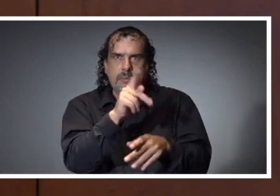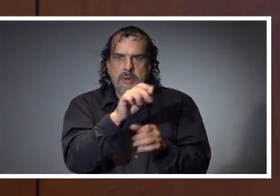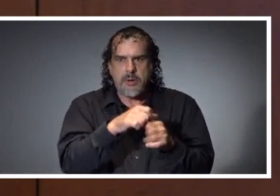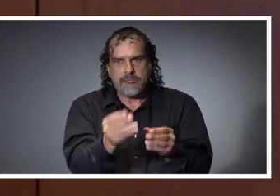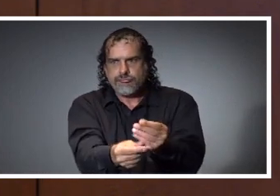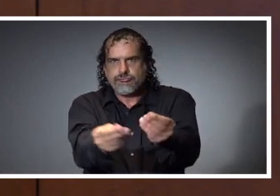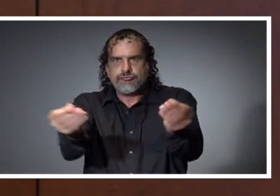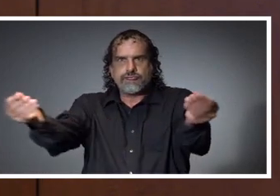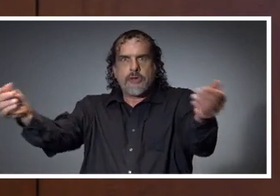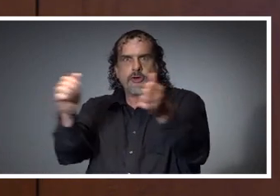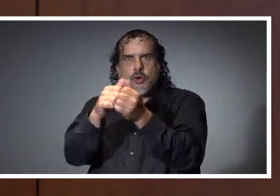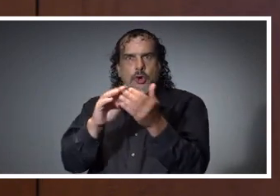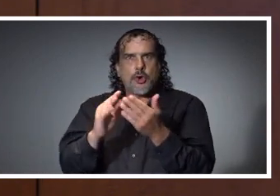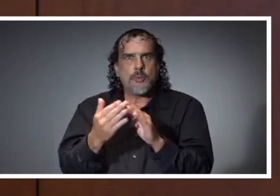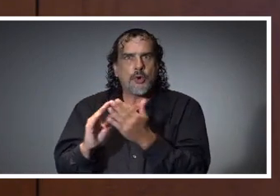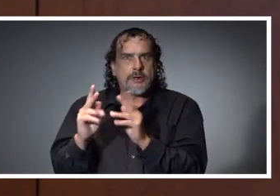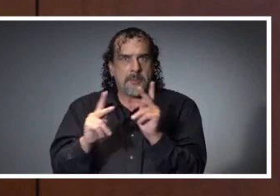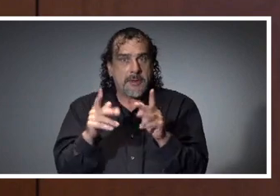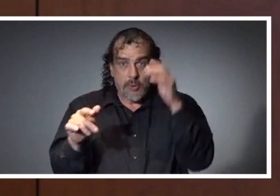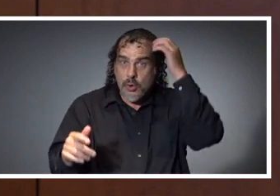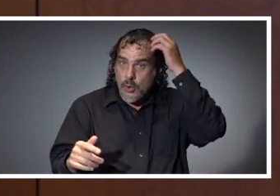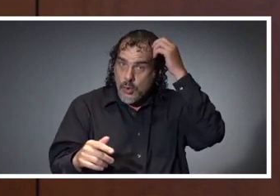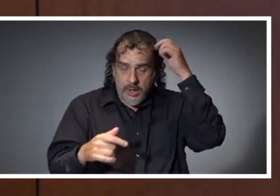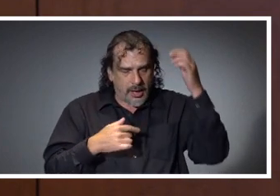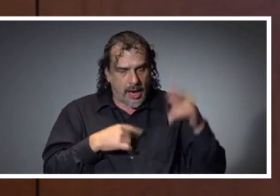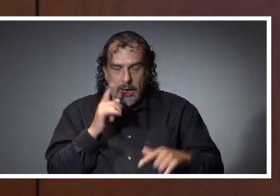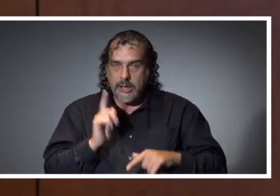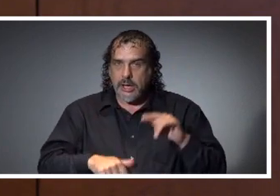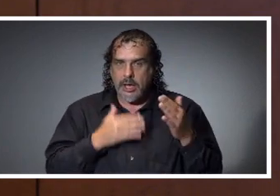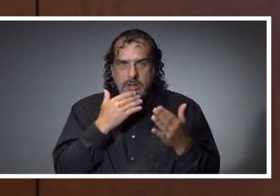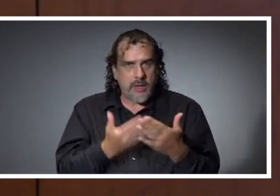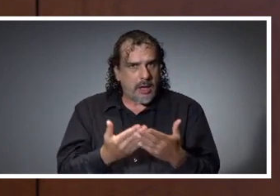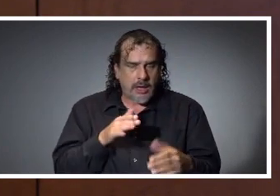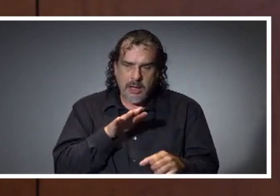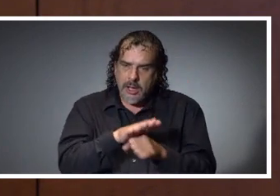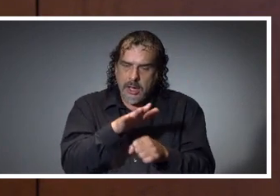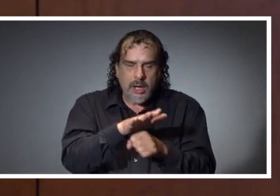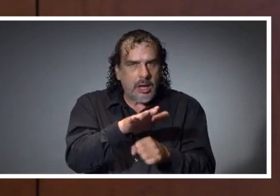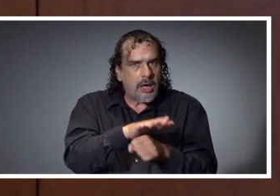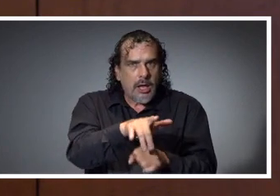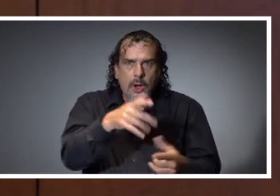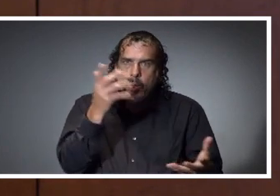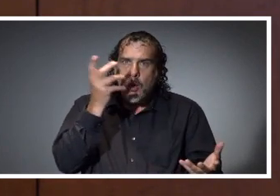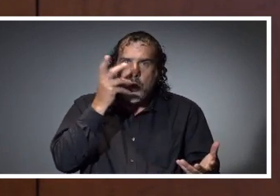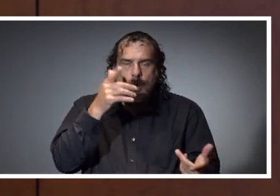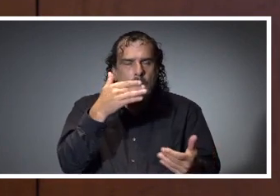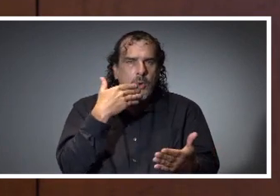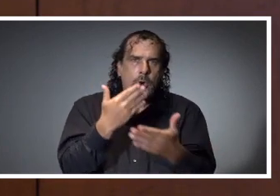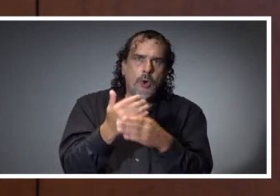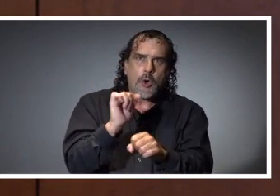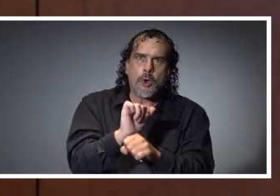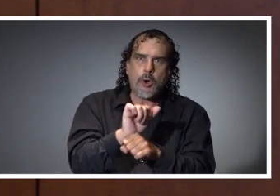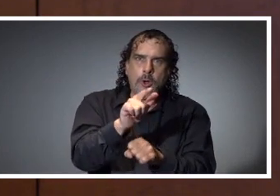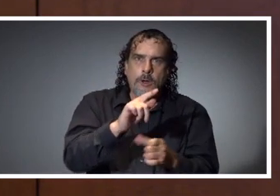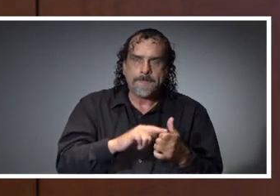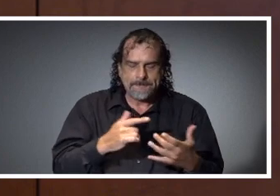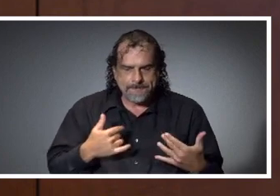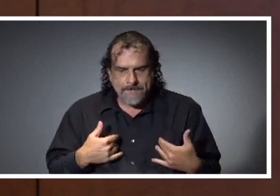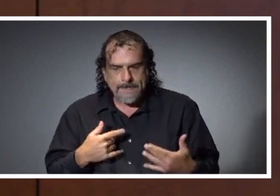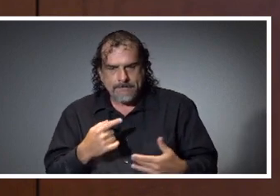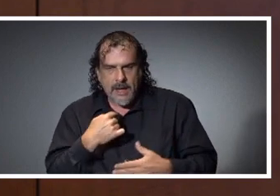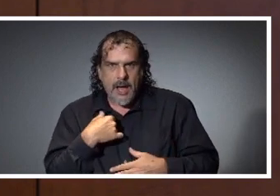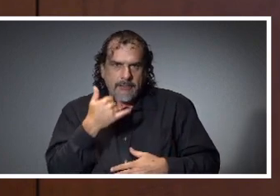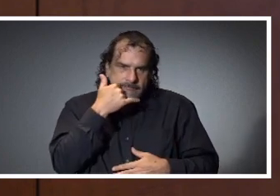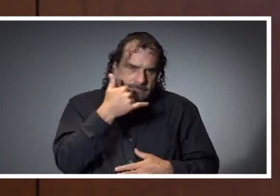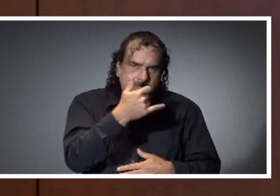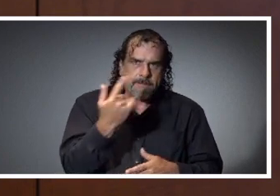many times again, but I can't thank the local emergency managers enough. I had a couple of them call me today, and I just told them that